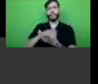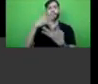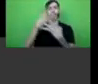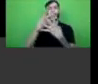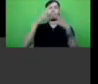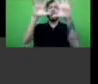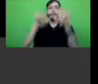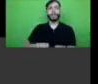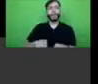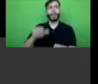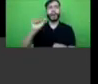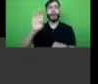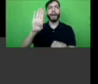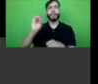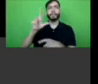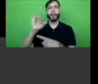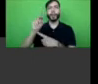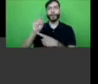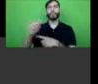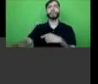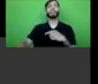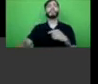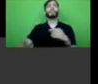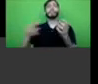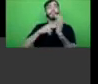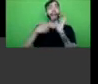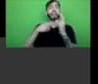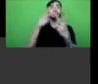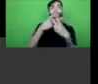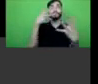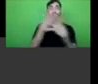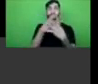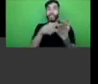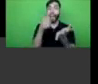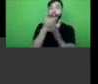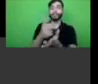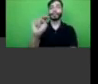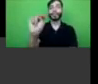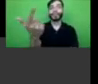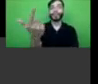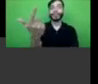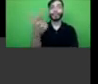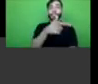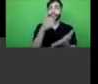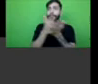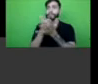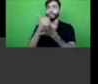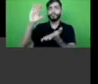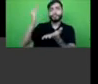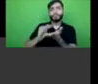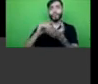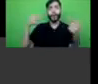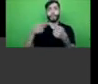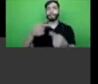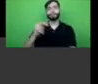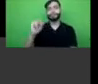in creating a world with less harm. That said, I do find it interesting that calls